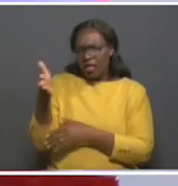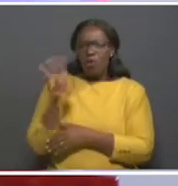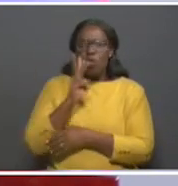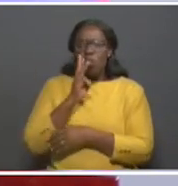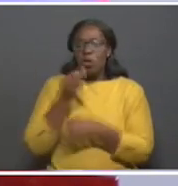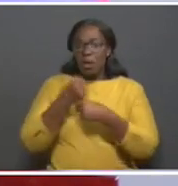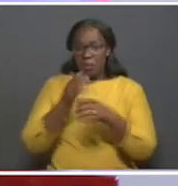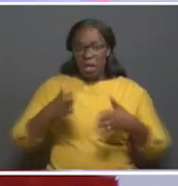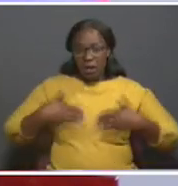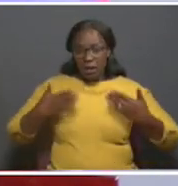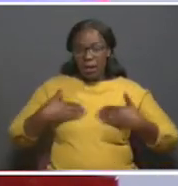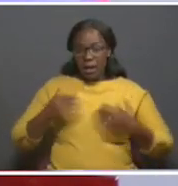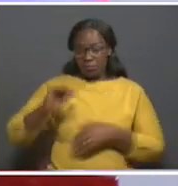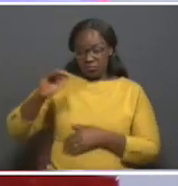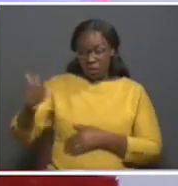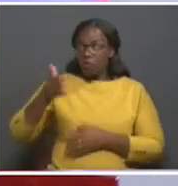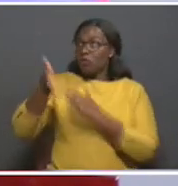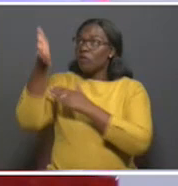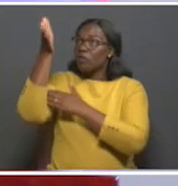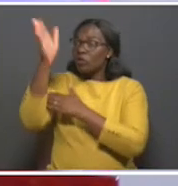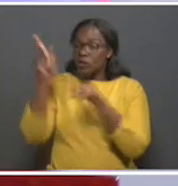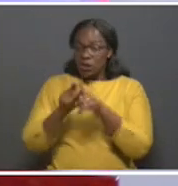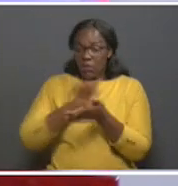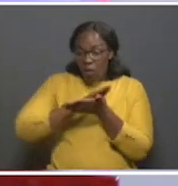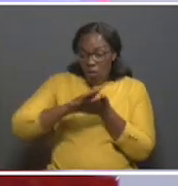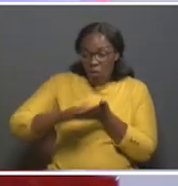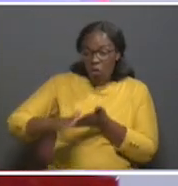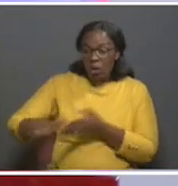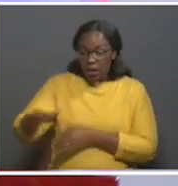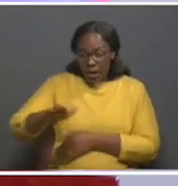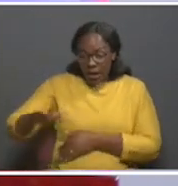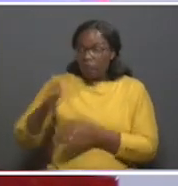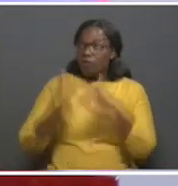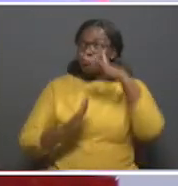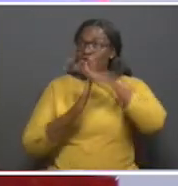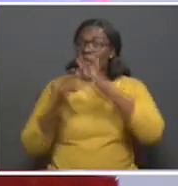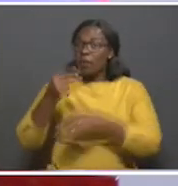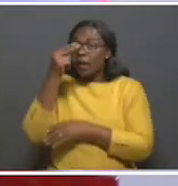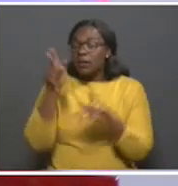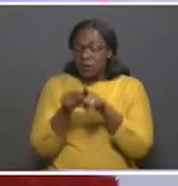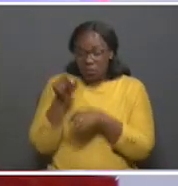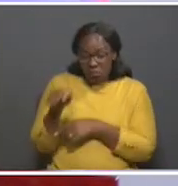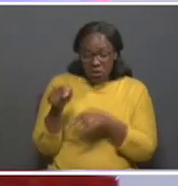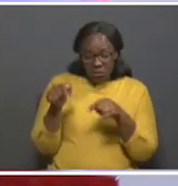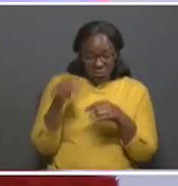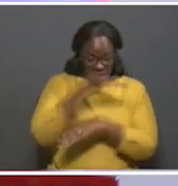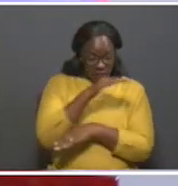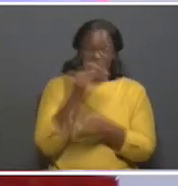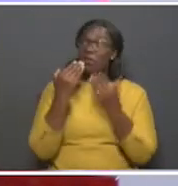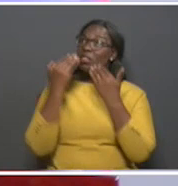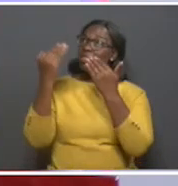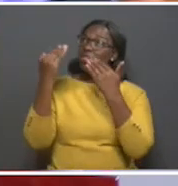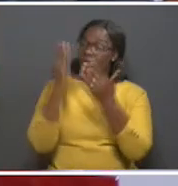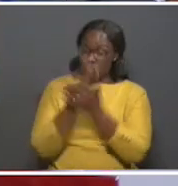make glad the city of God, the holy habitation of the Most High. And this evening we thank you that